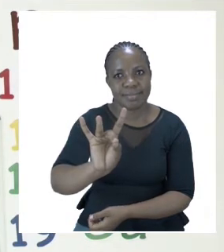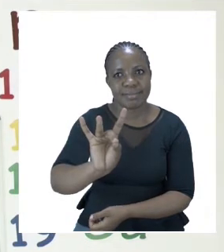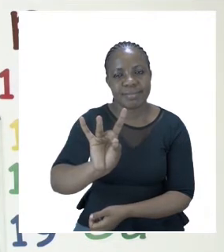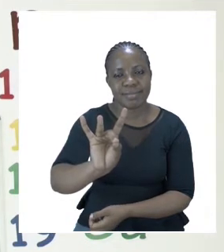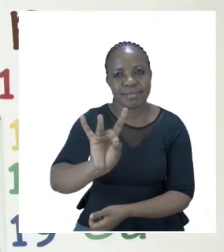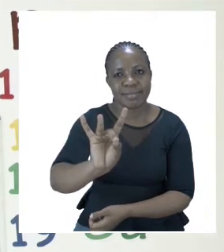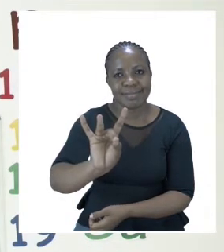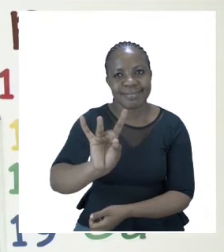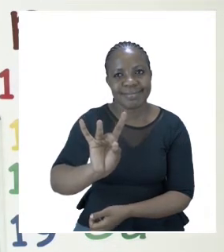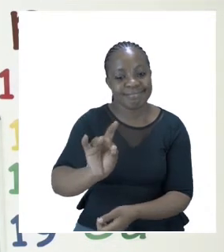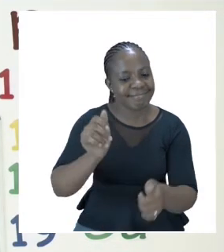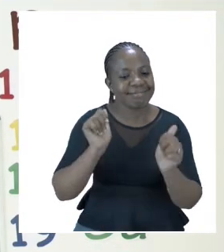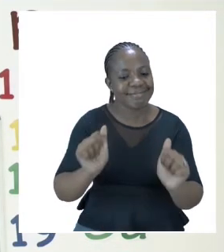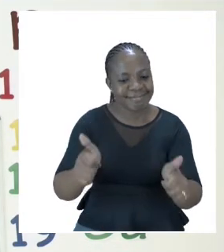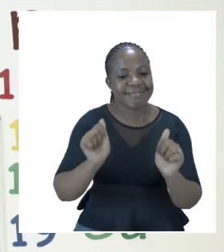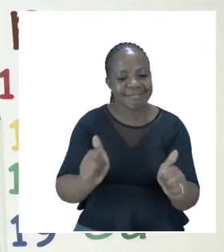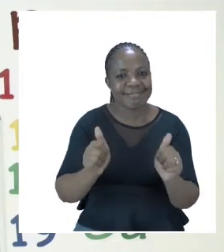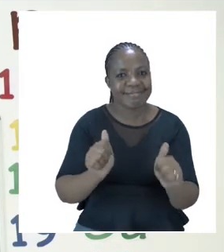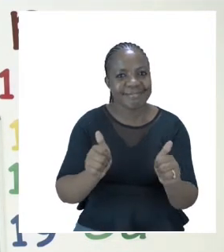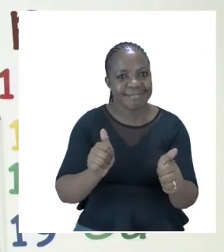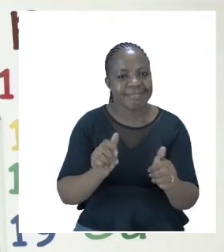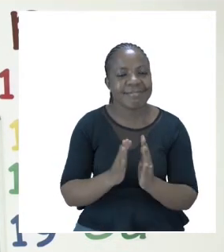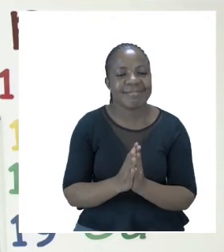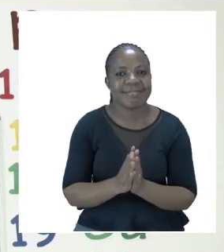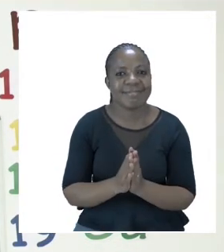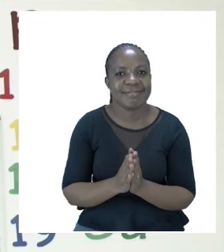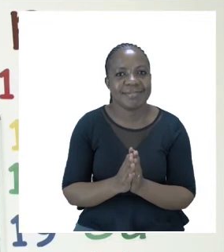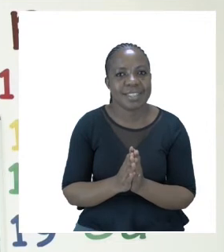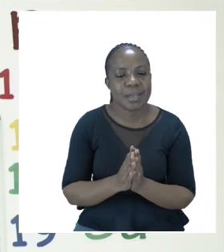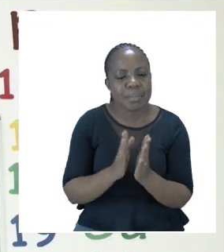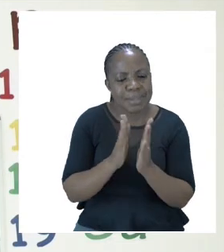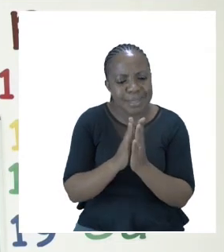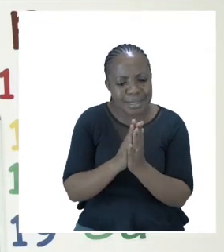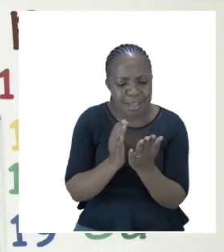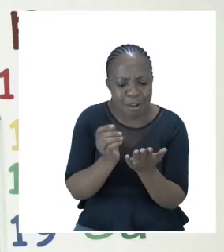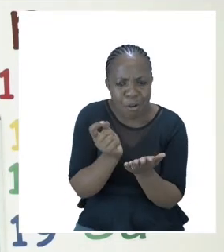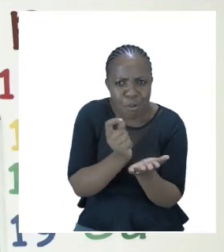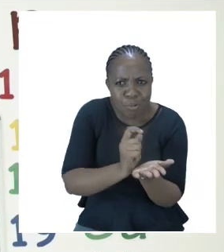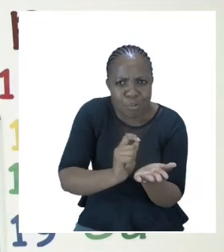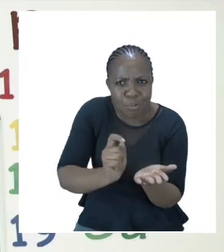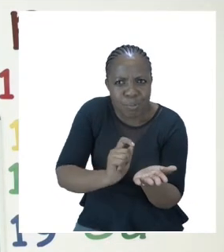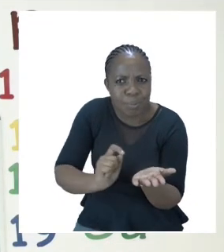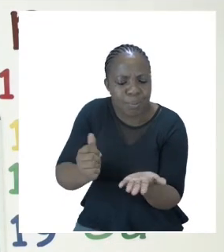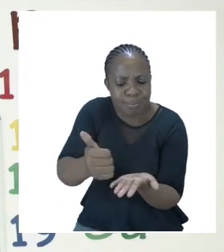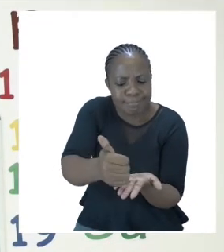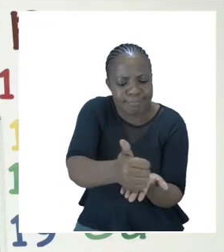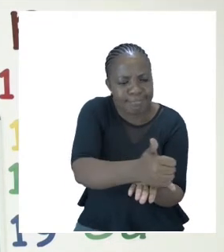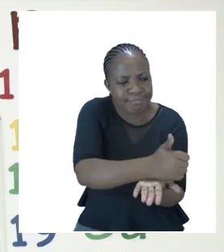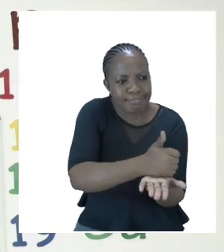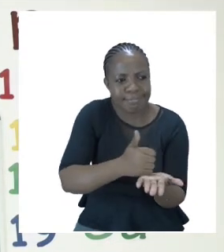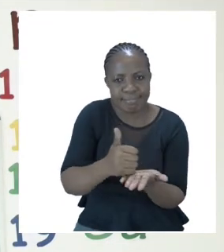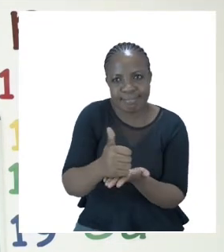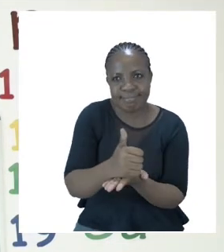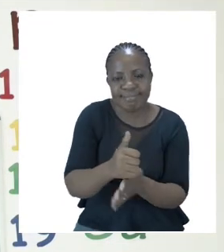Very good, grade twos. Now make sure that everything is clear when you're writing on the lines. Take your time